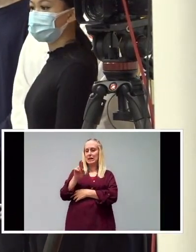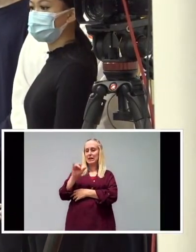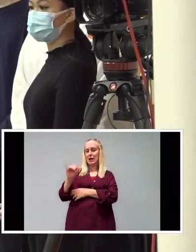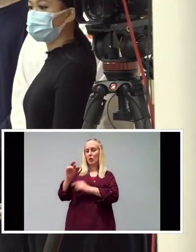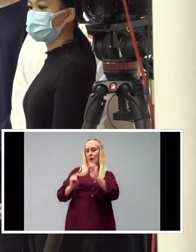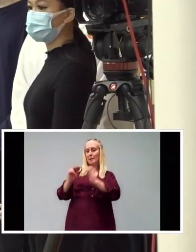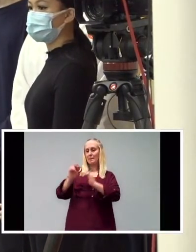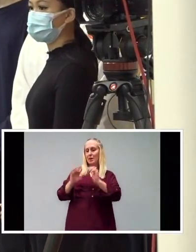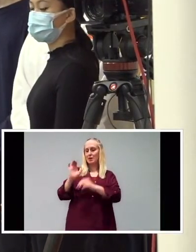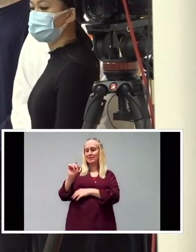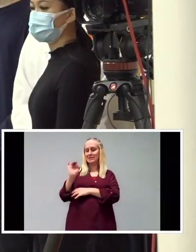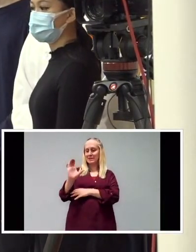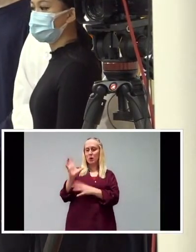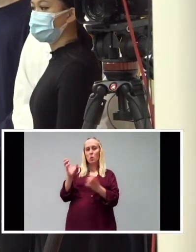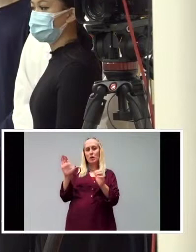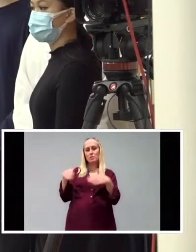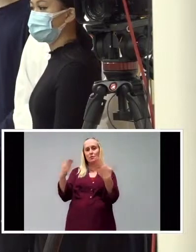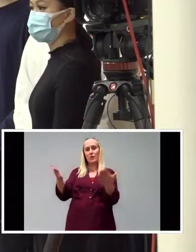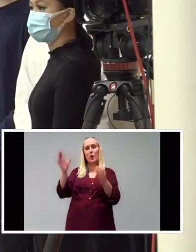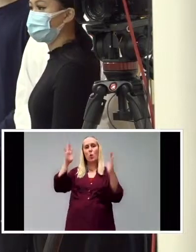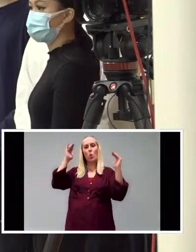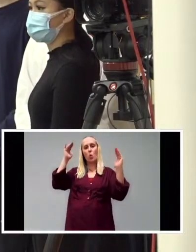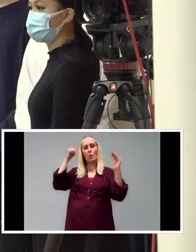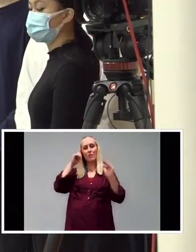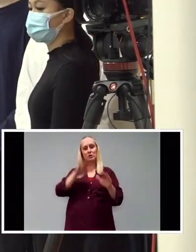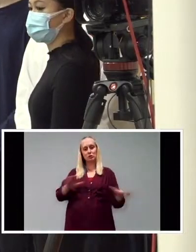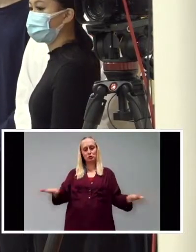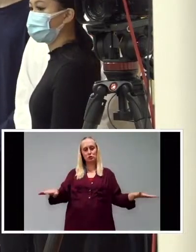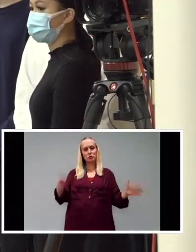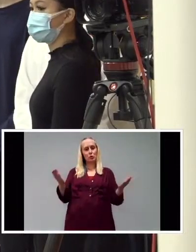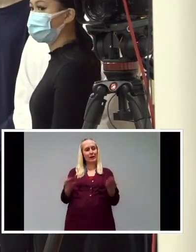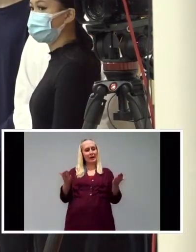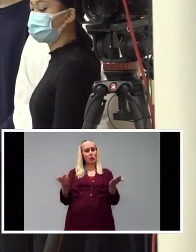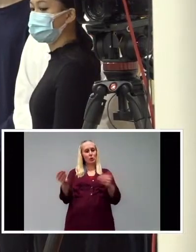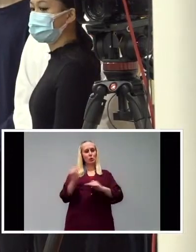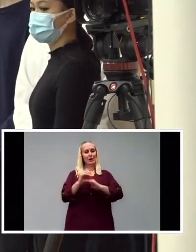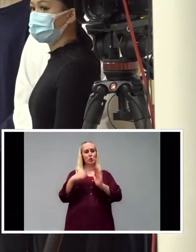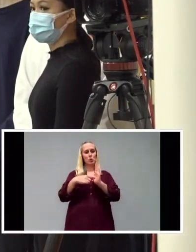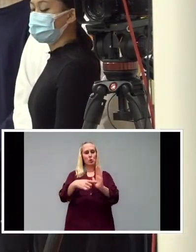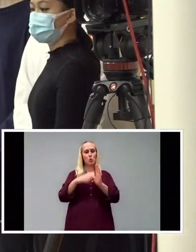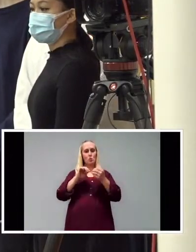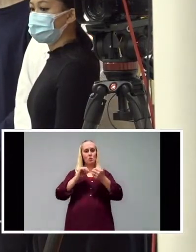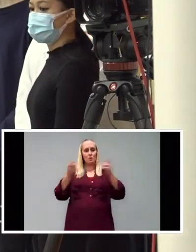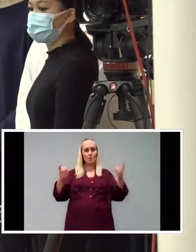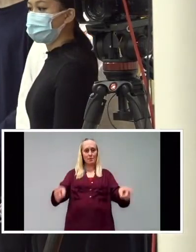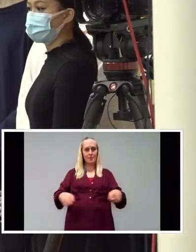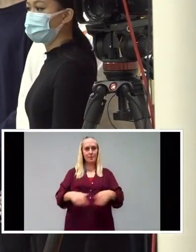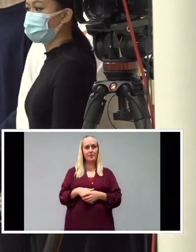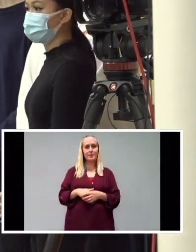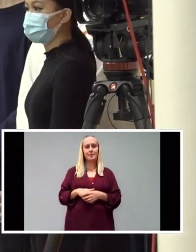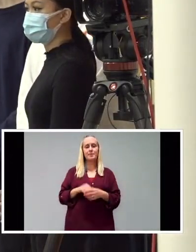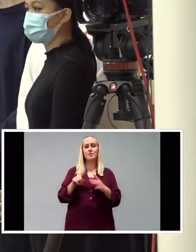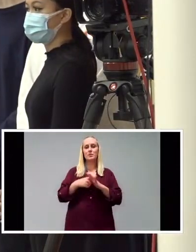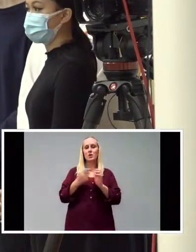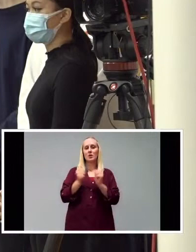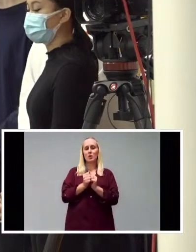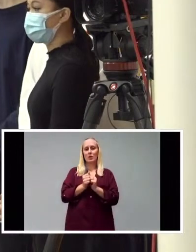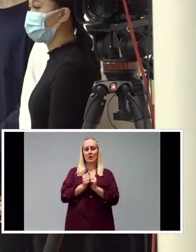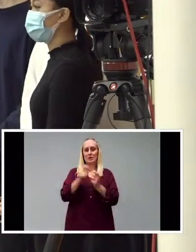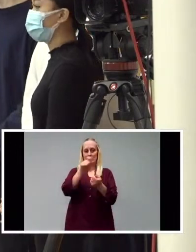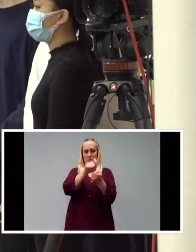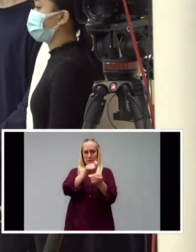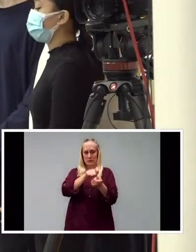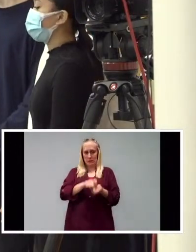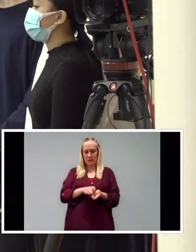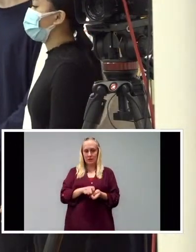give kids hope. And so we are here tonight to show you exactly how we do that. We'll start with the specs. So this was